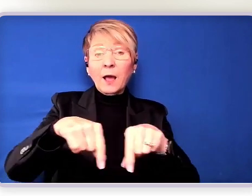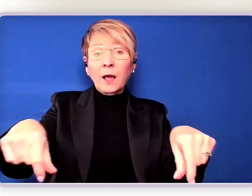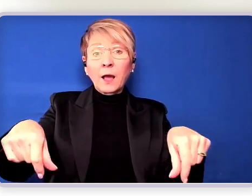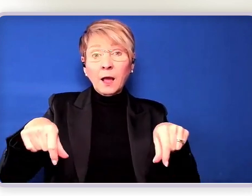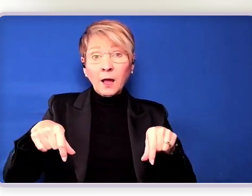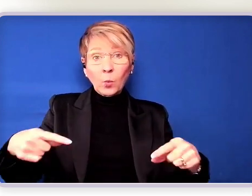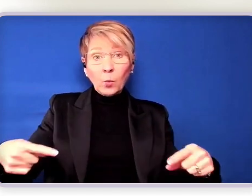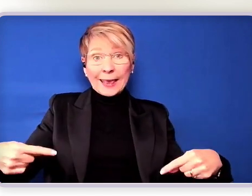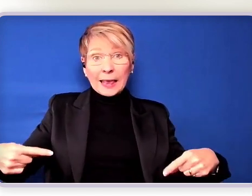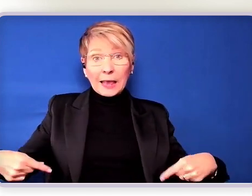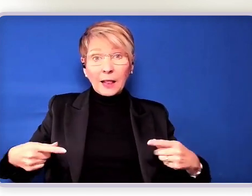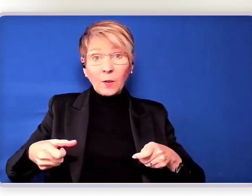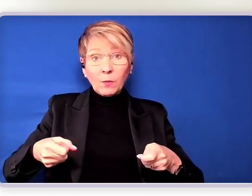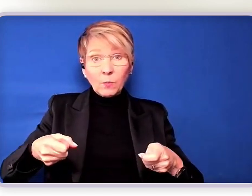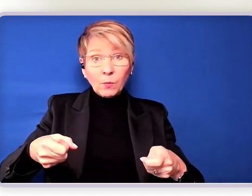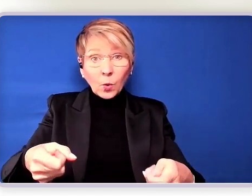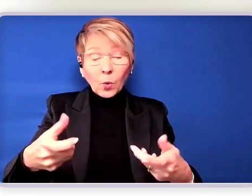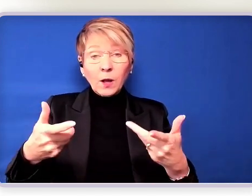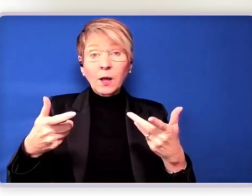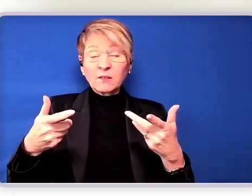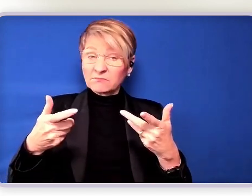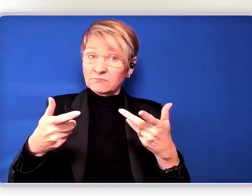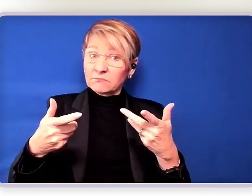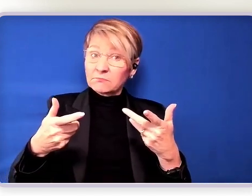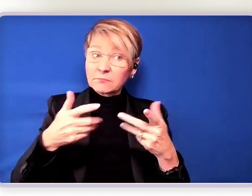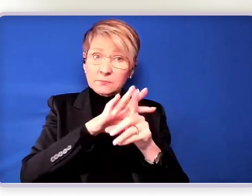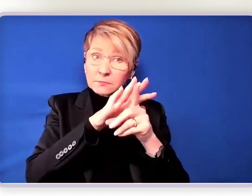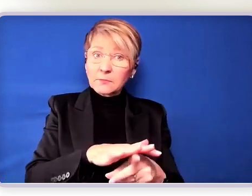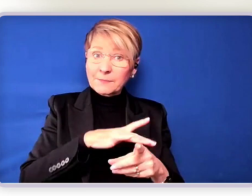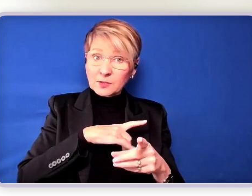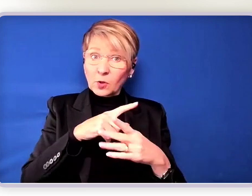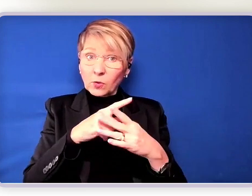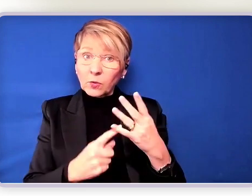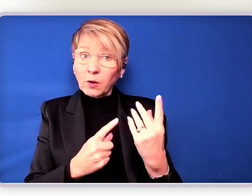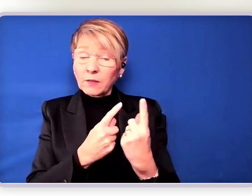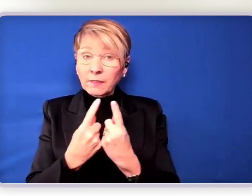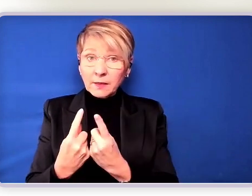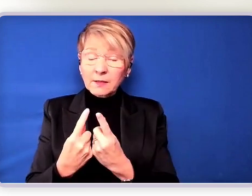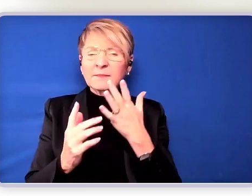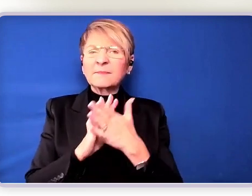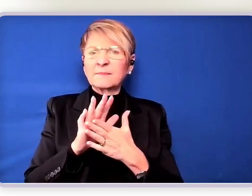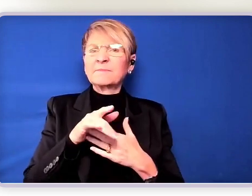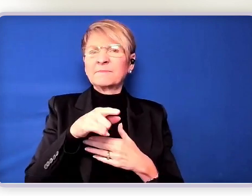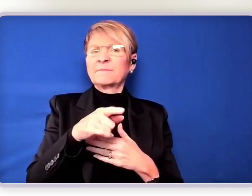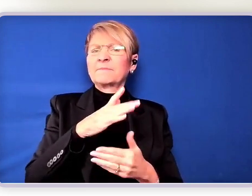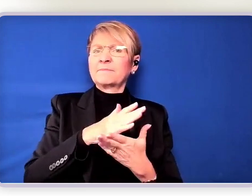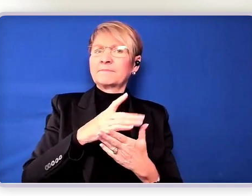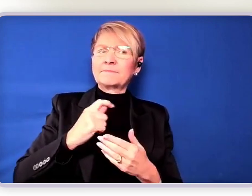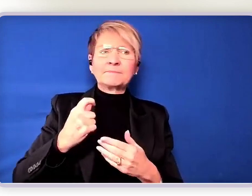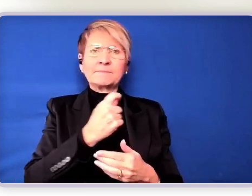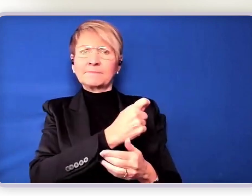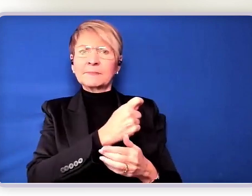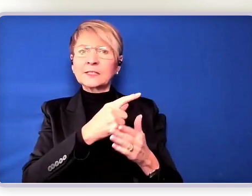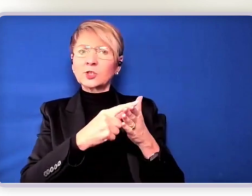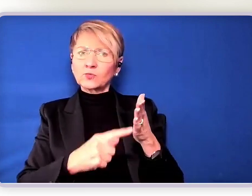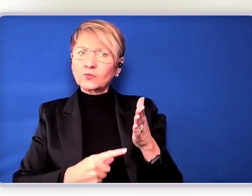that also counts in terms of being able to make a discrimination complaint. But there are also